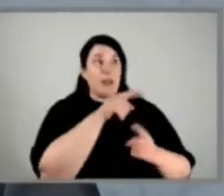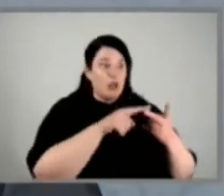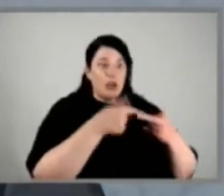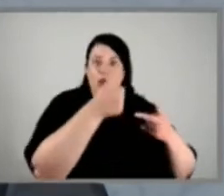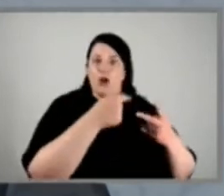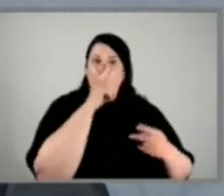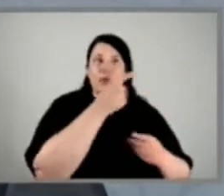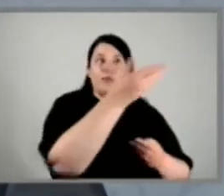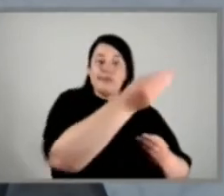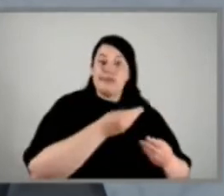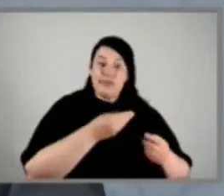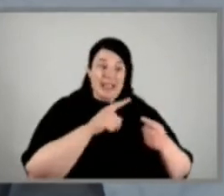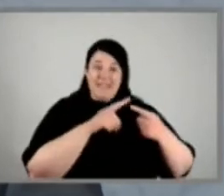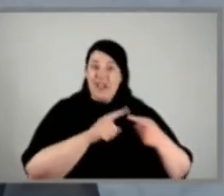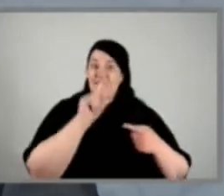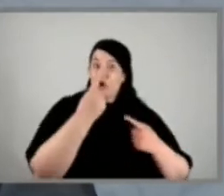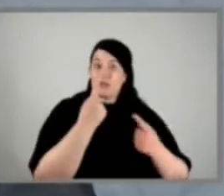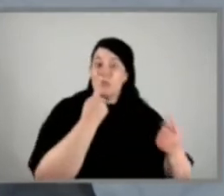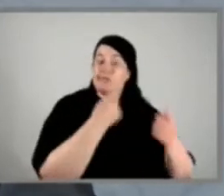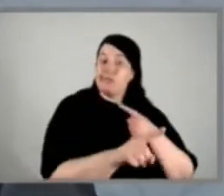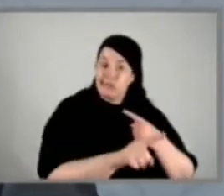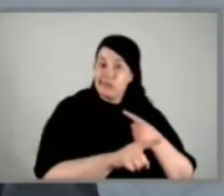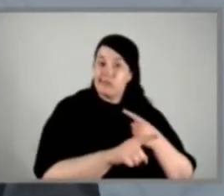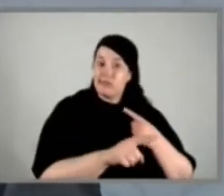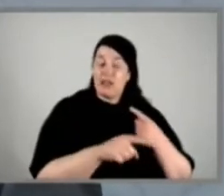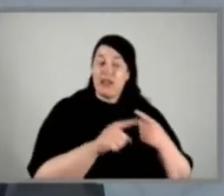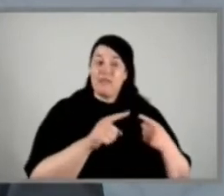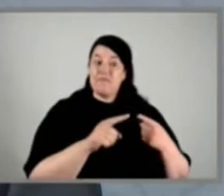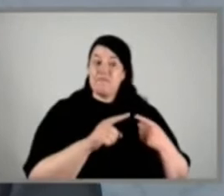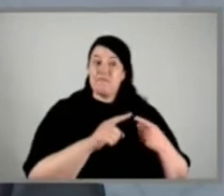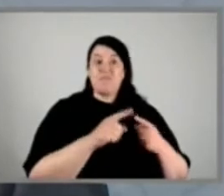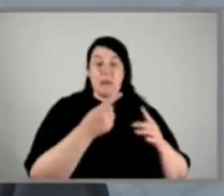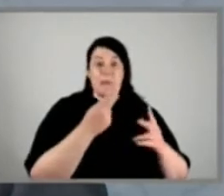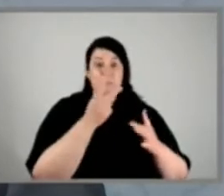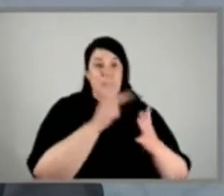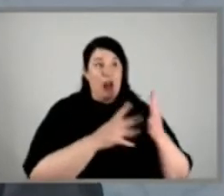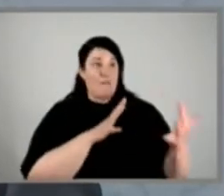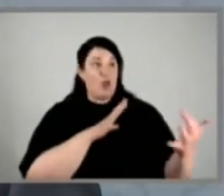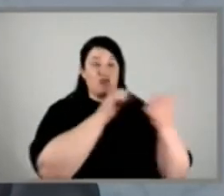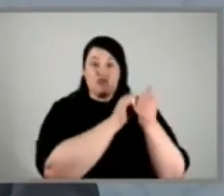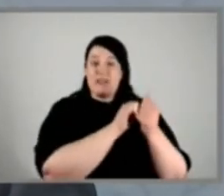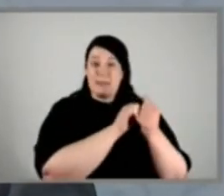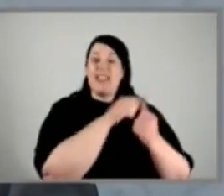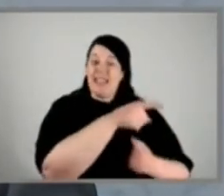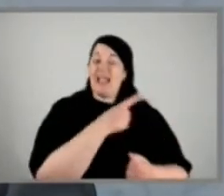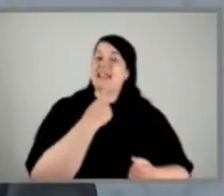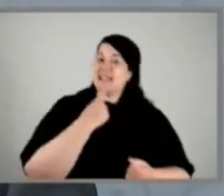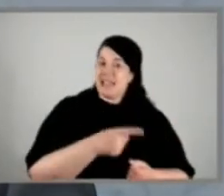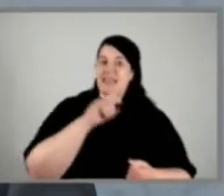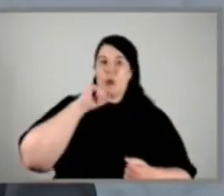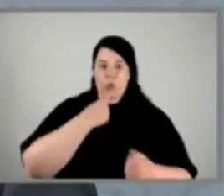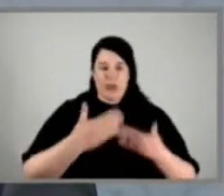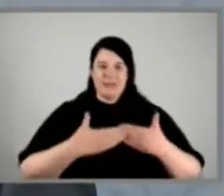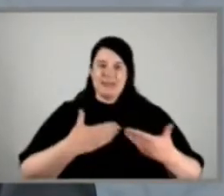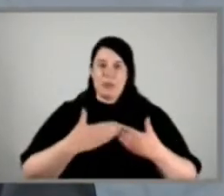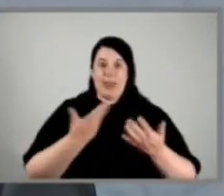first, Pfizer, as part of their agreement with us, is that they have guaranteed that they will deal with the distribution